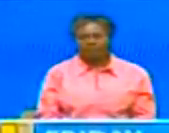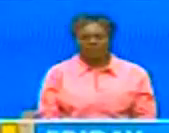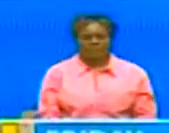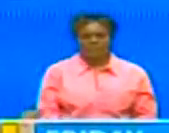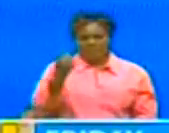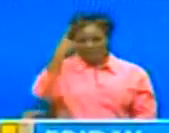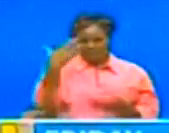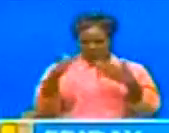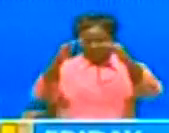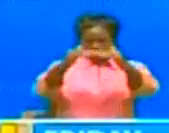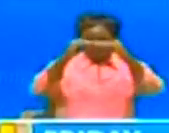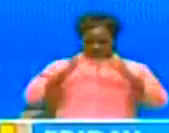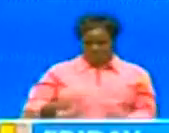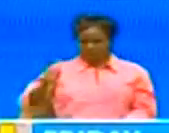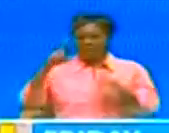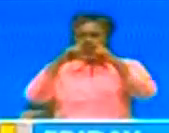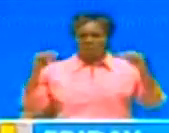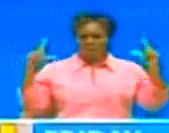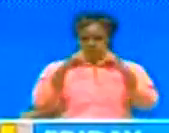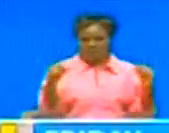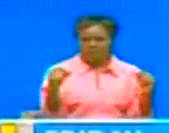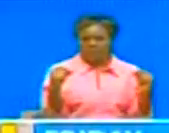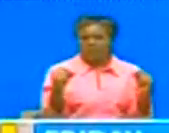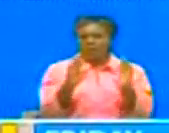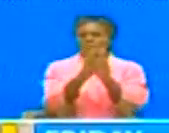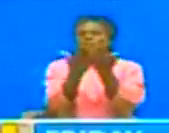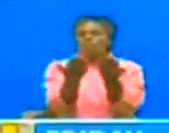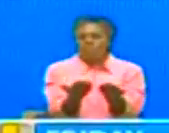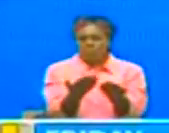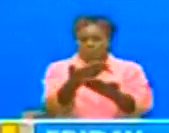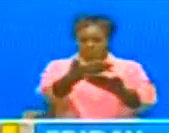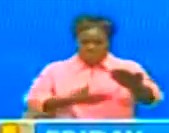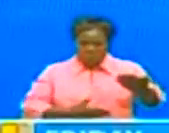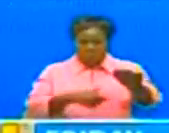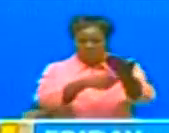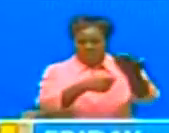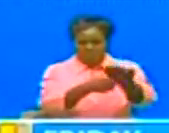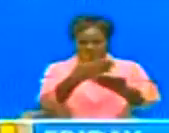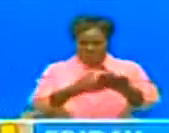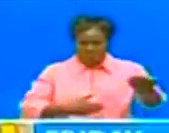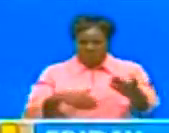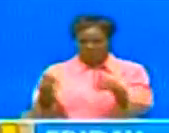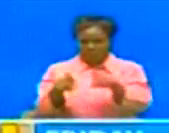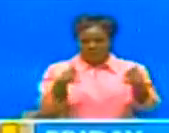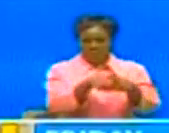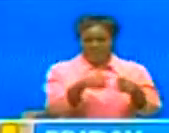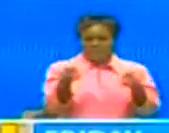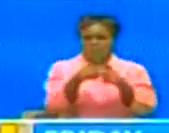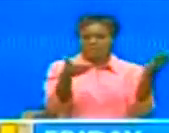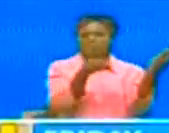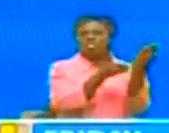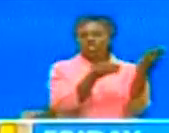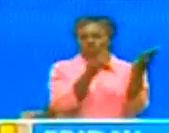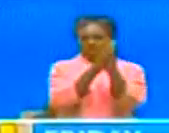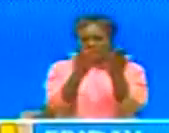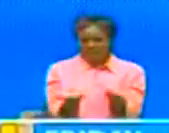it. All right, let's move on to another word here. It's a book that lists words in groups of synonyms, sort of like a dictionary. I hope